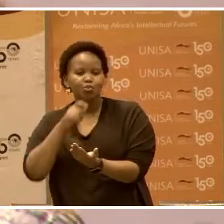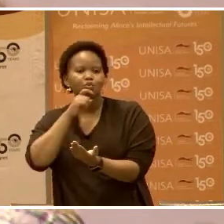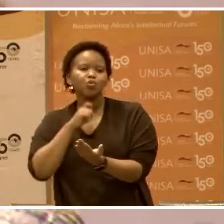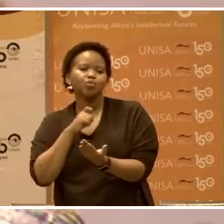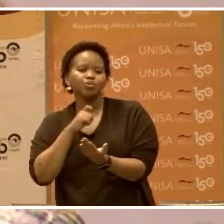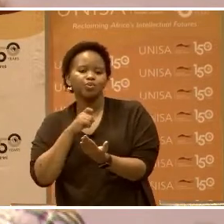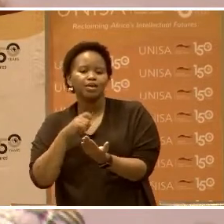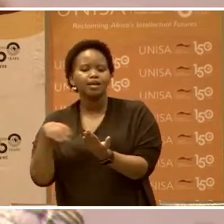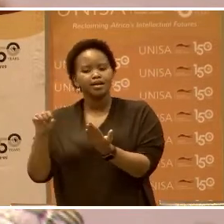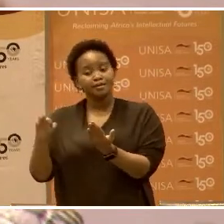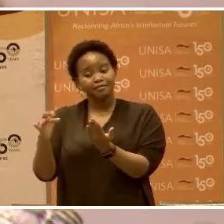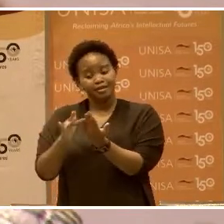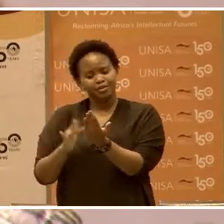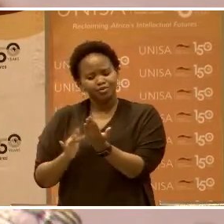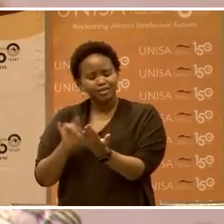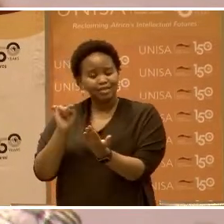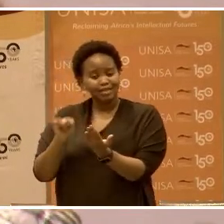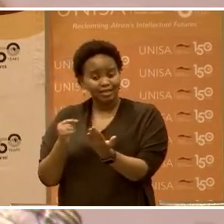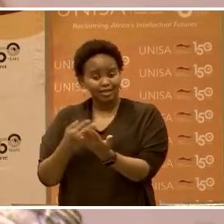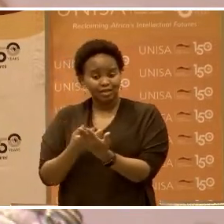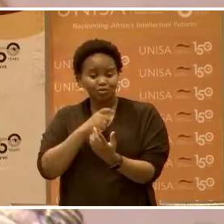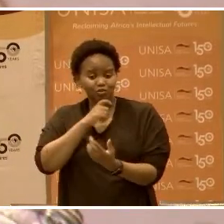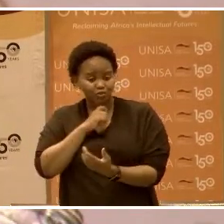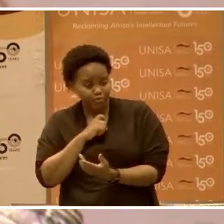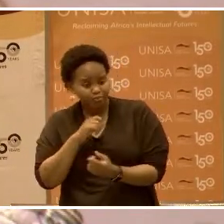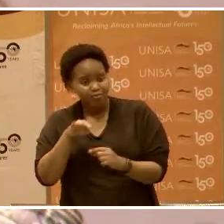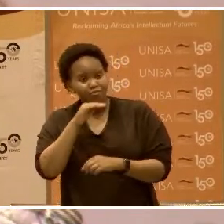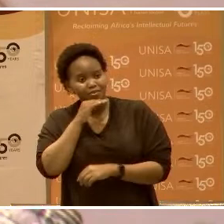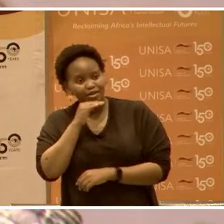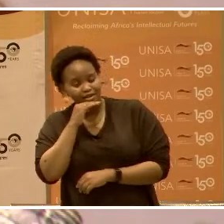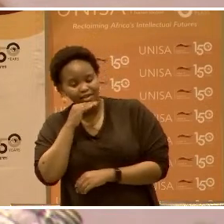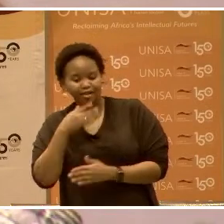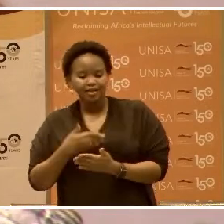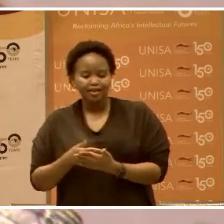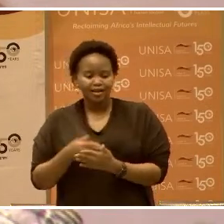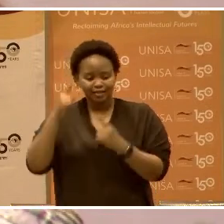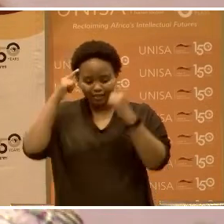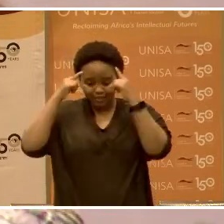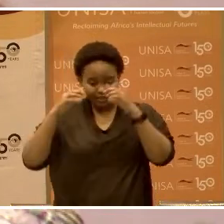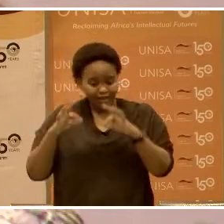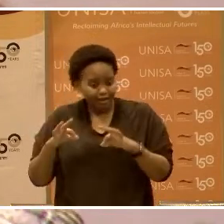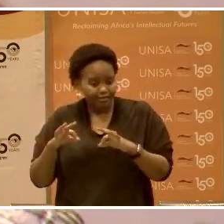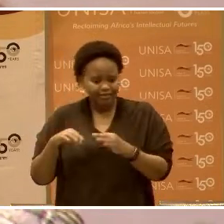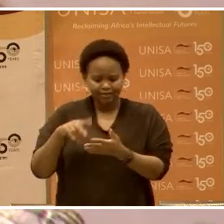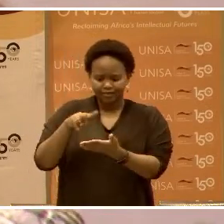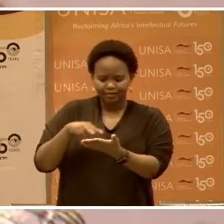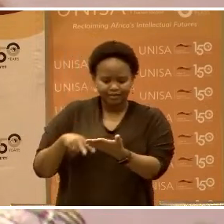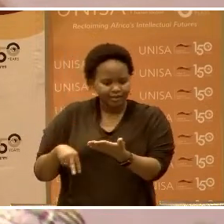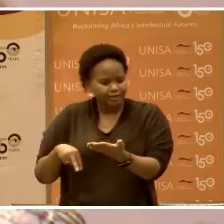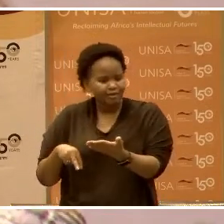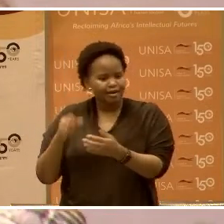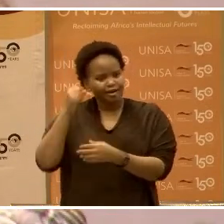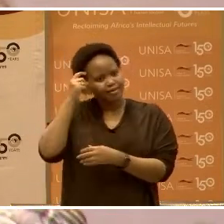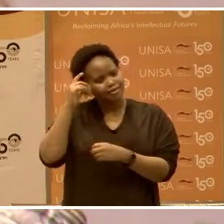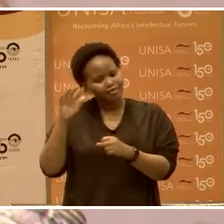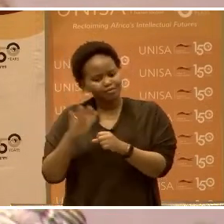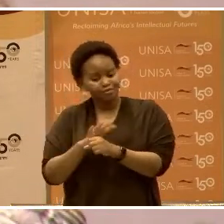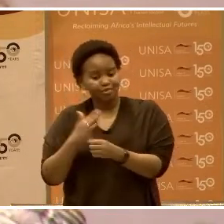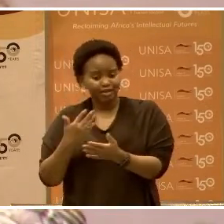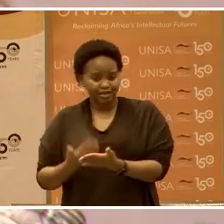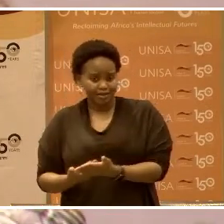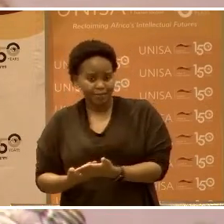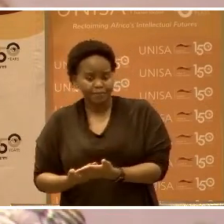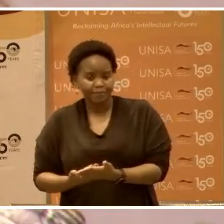and ultimately decide for them. AI tools used for translation can bring forth